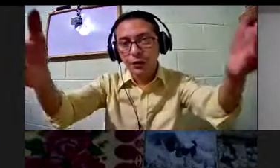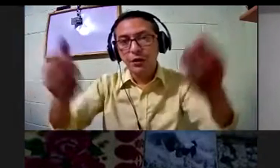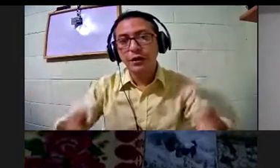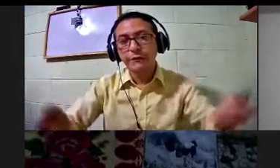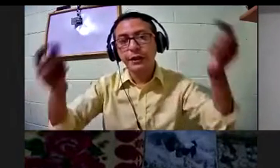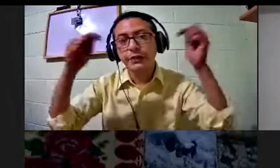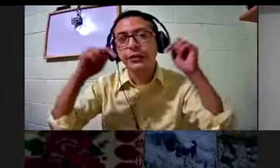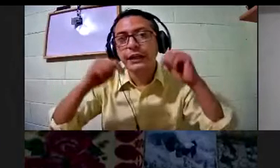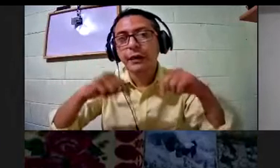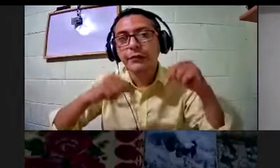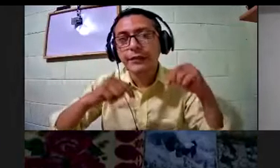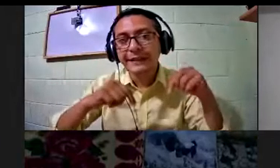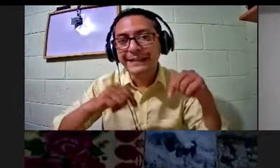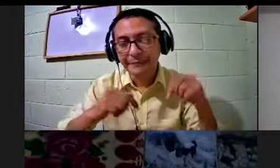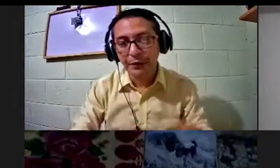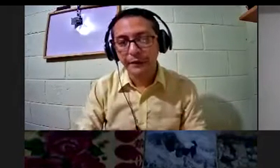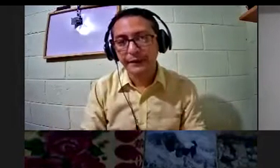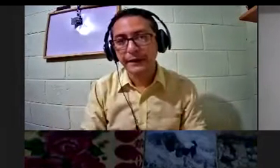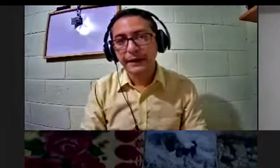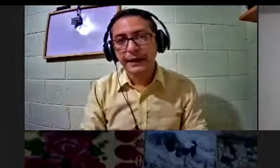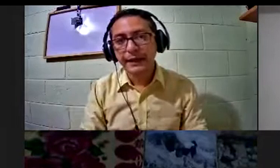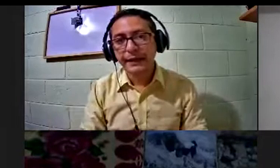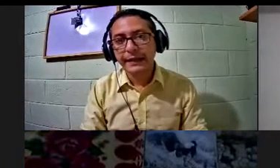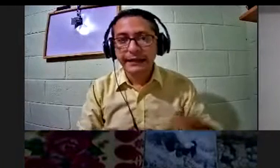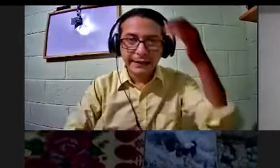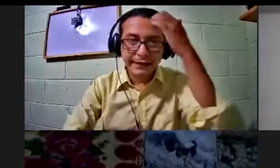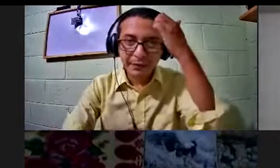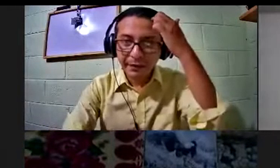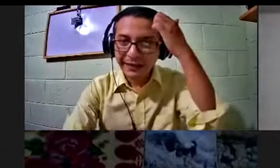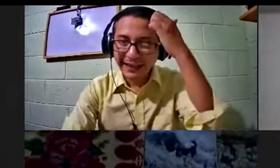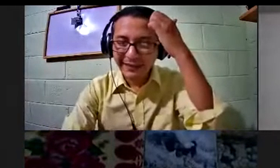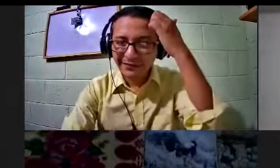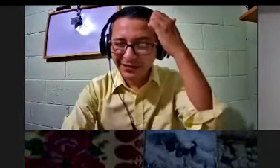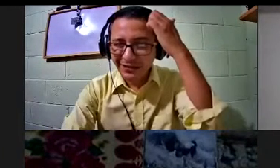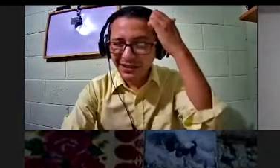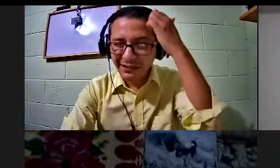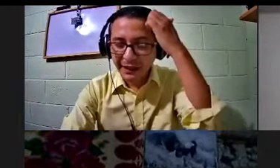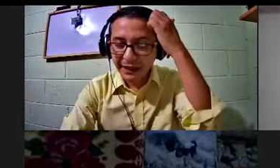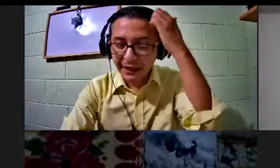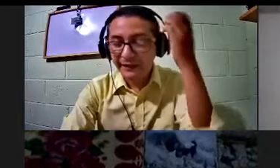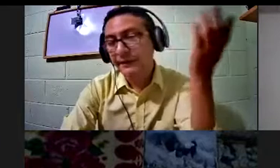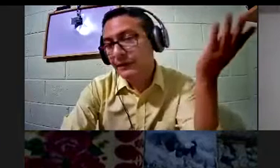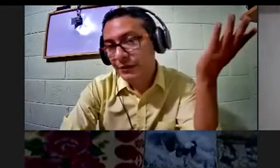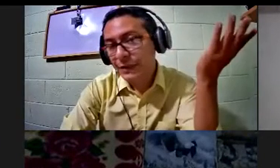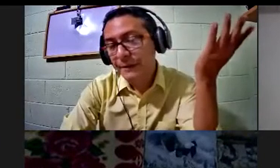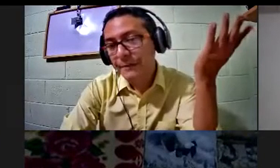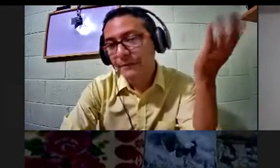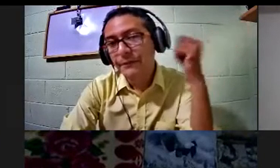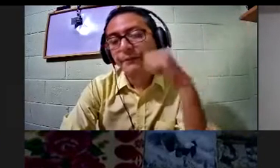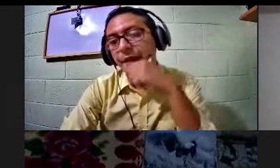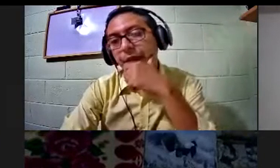future or if we are talking about this moment. Like, in this moment, I am scratching my head, you